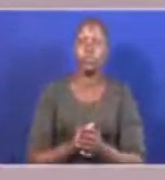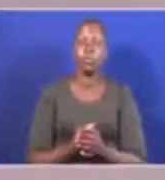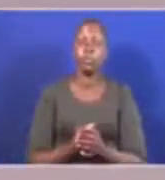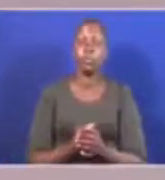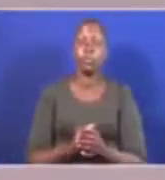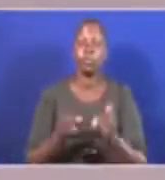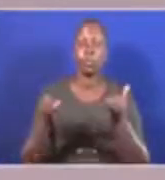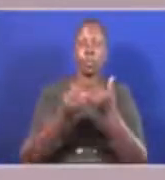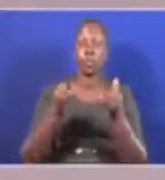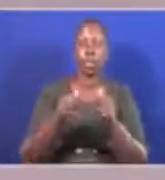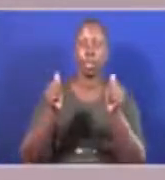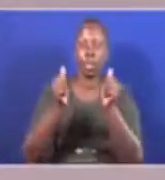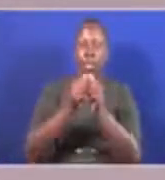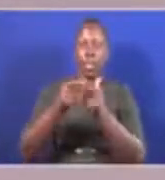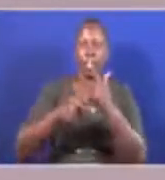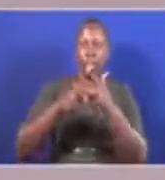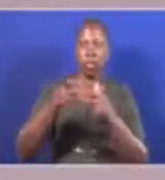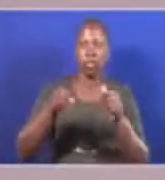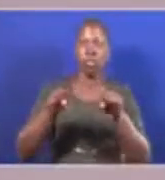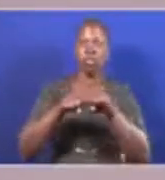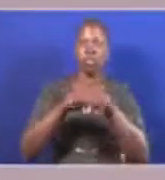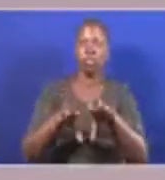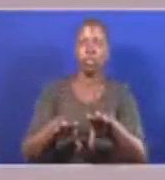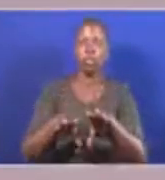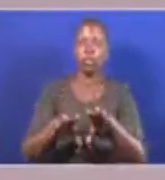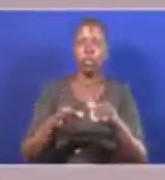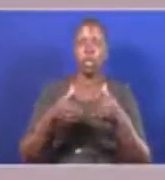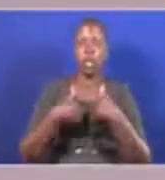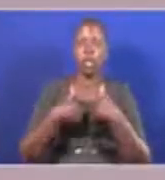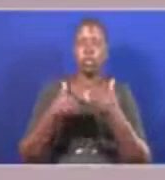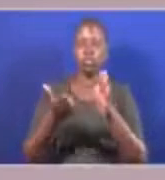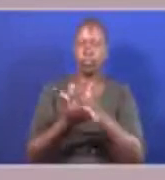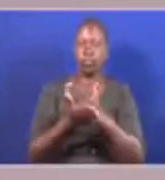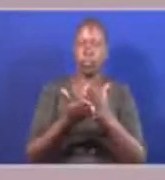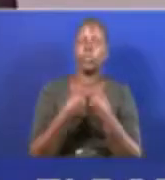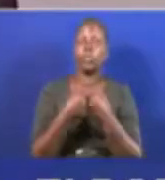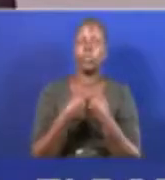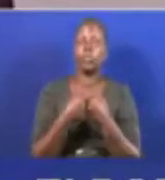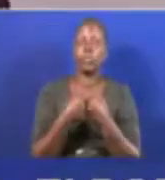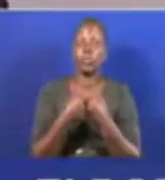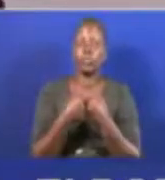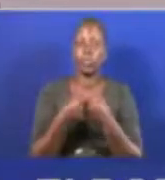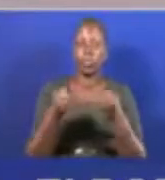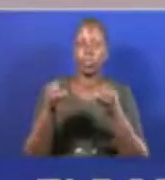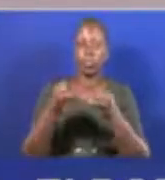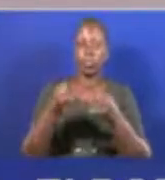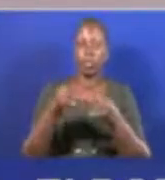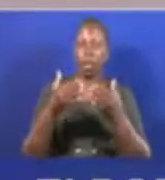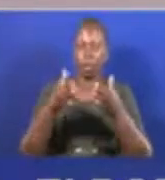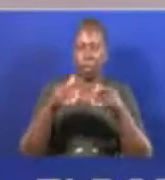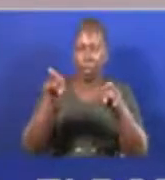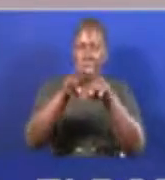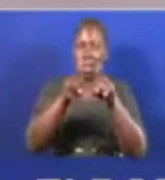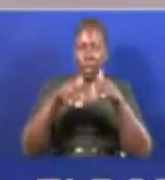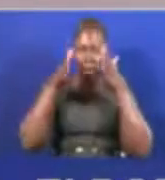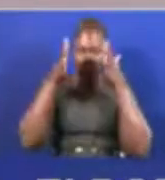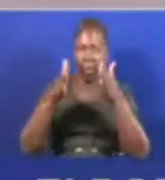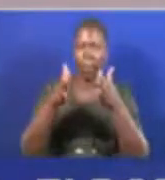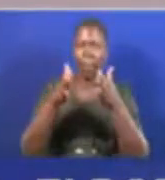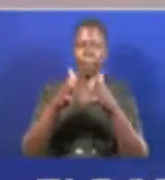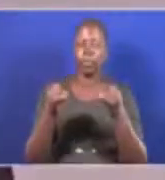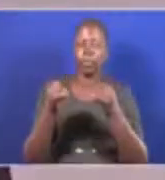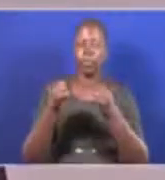The last 10 years of devolution have had their fair share of successes. However, concerned by the low rate